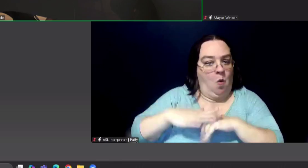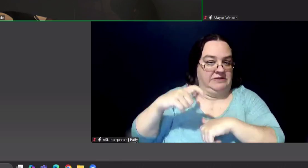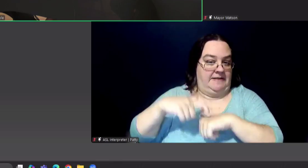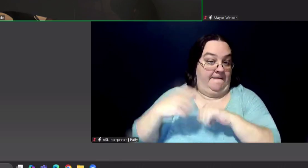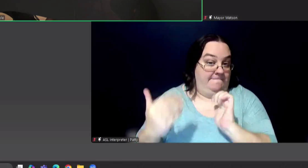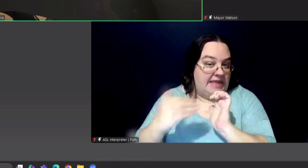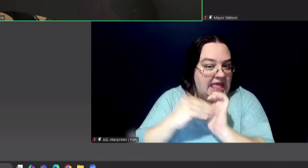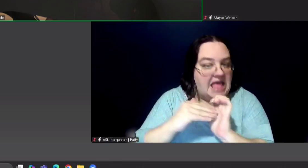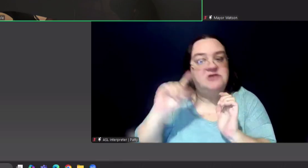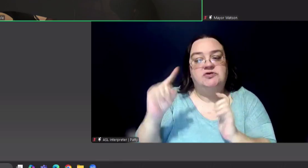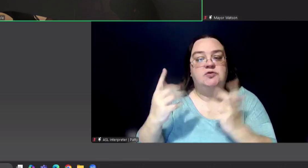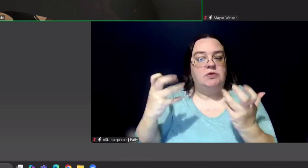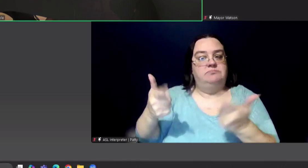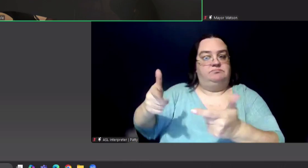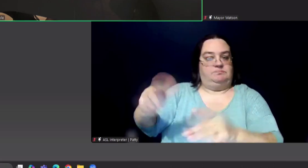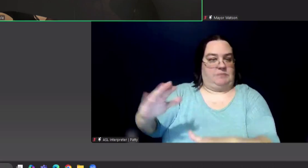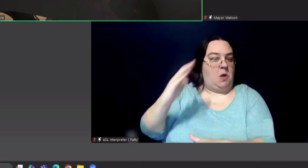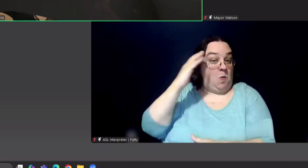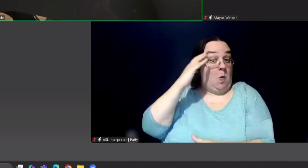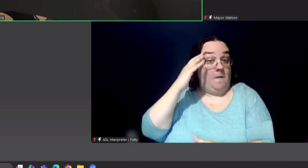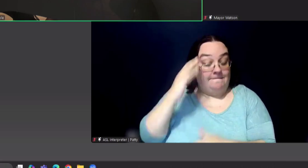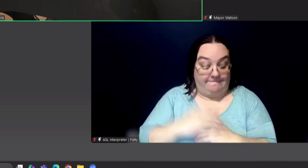put that out there.